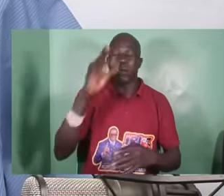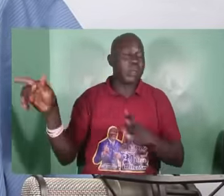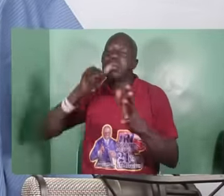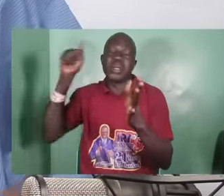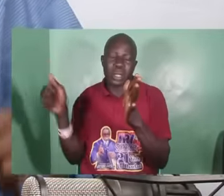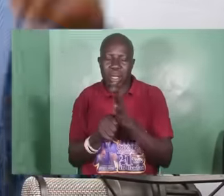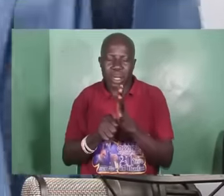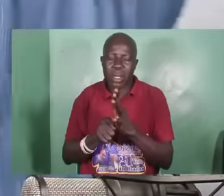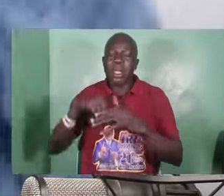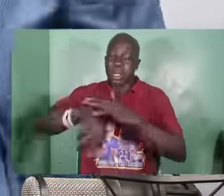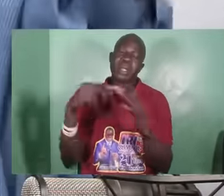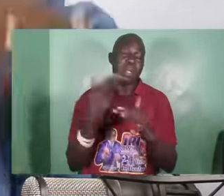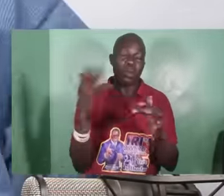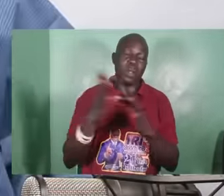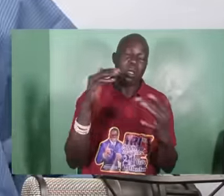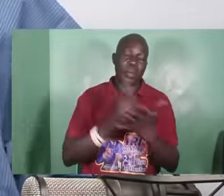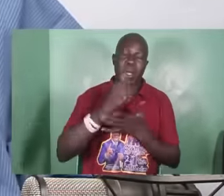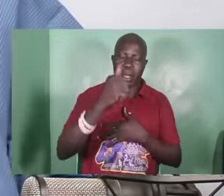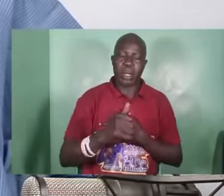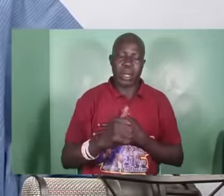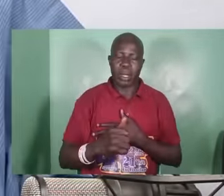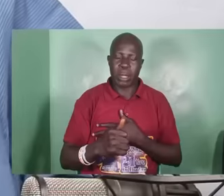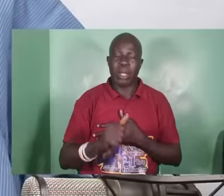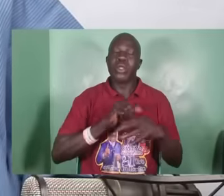pamọ. Amen.